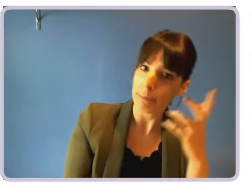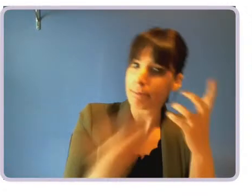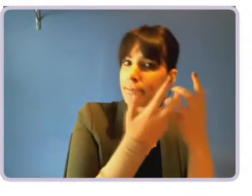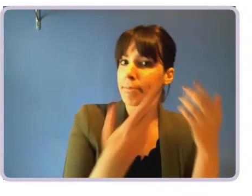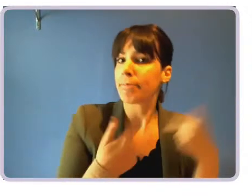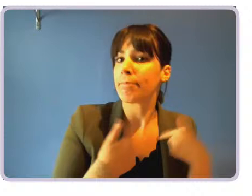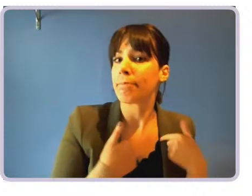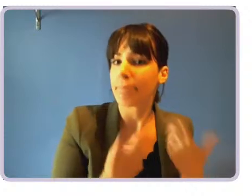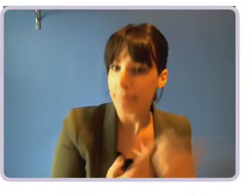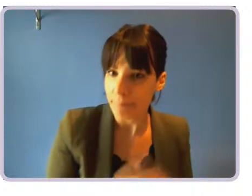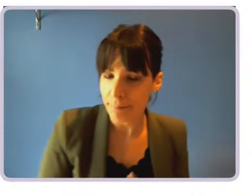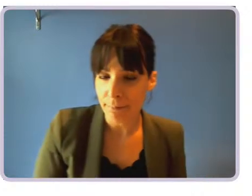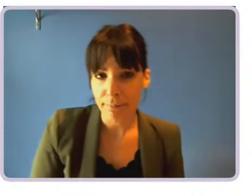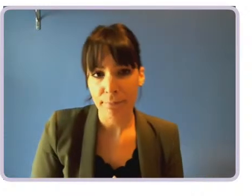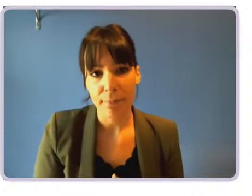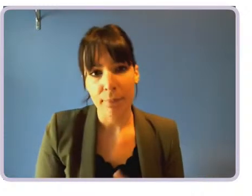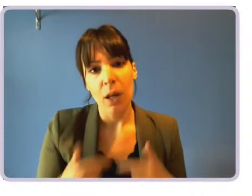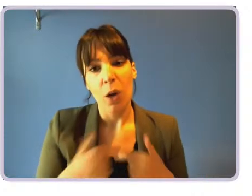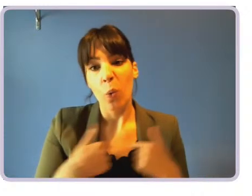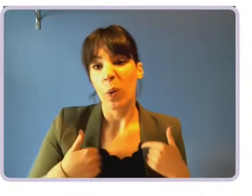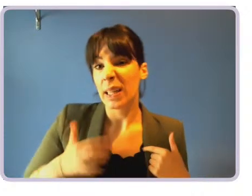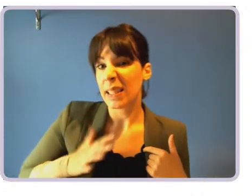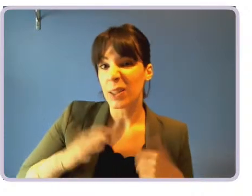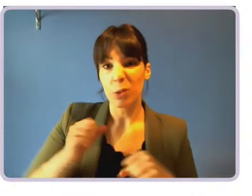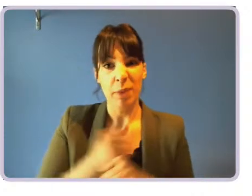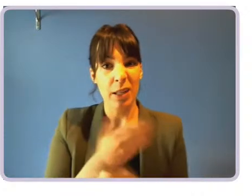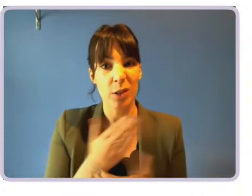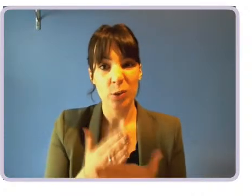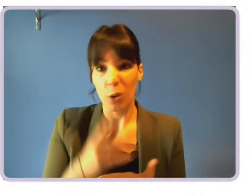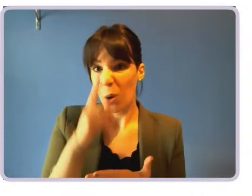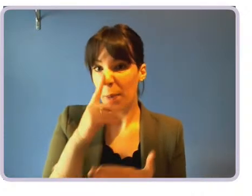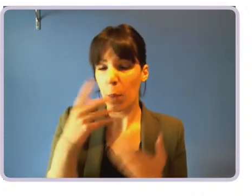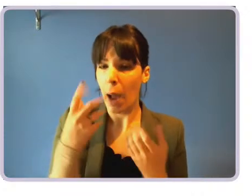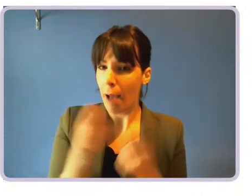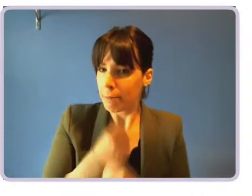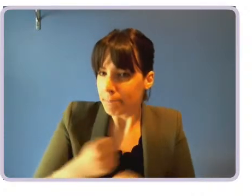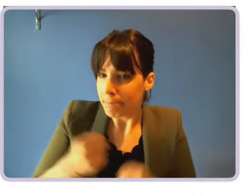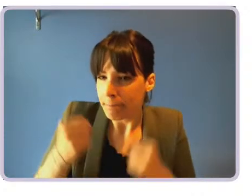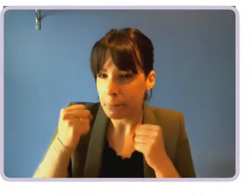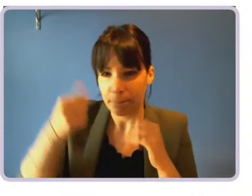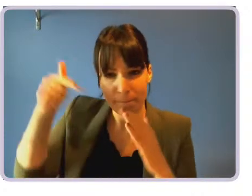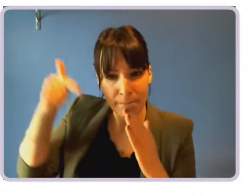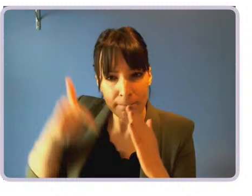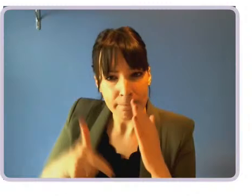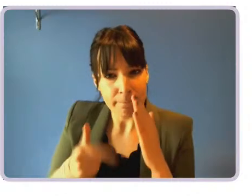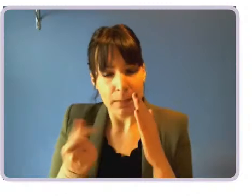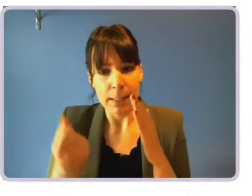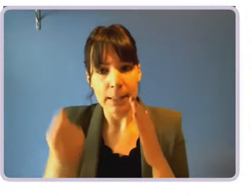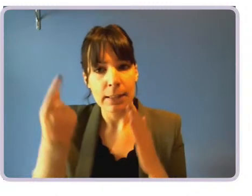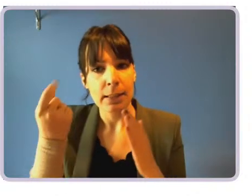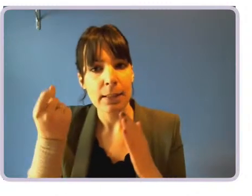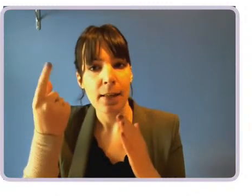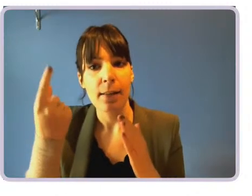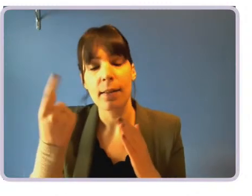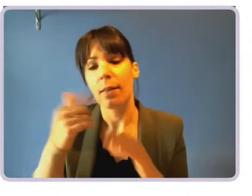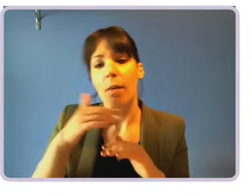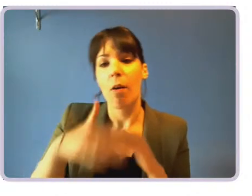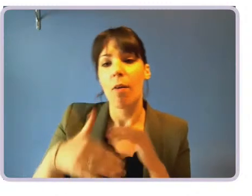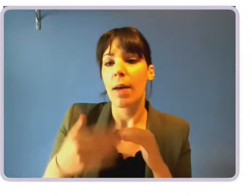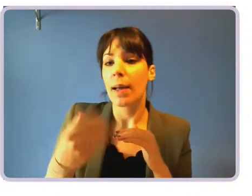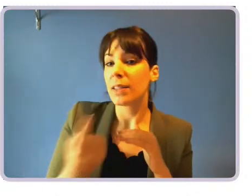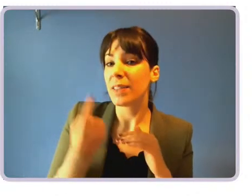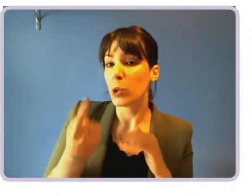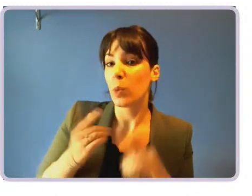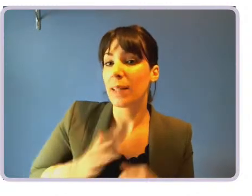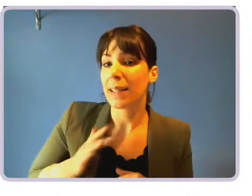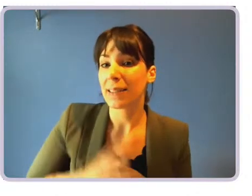community. And we needed to make sure people had an acute understanding. We wanted them to have an acute understanding of individual needs. So we didn't